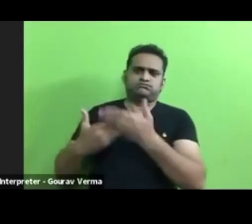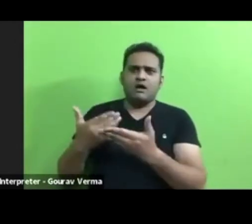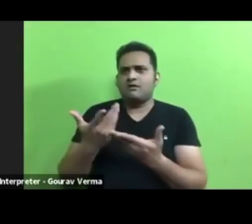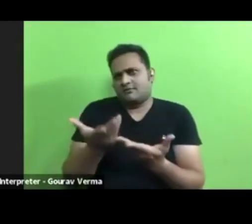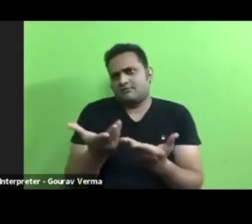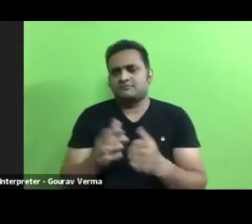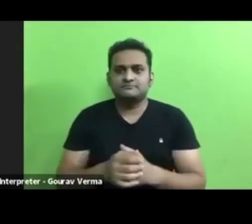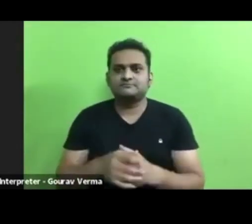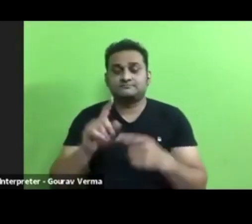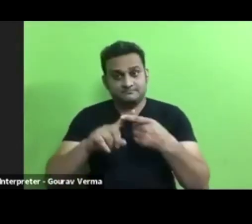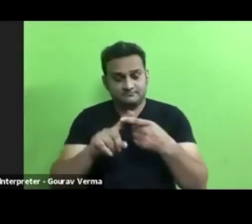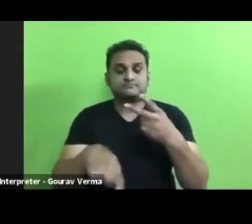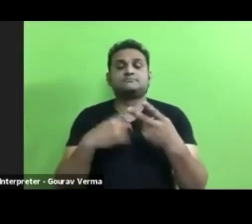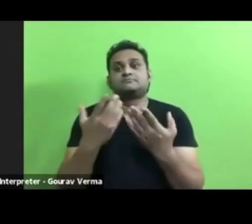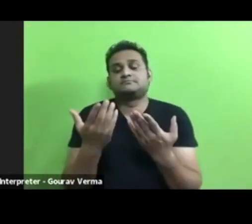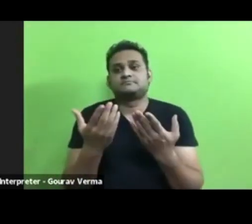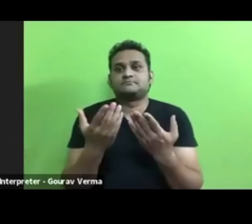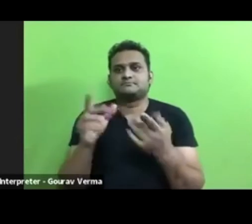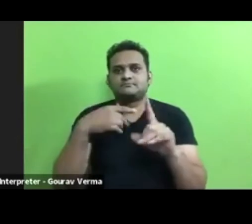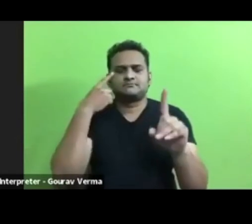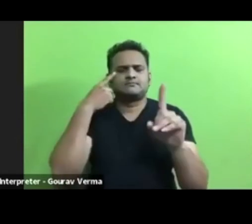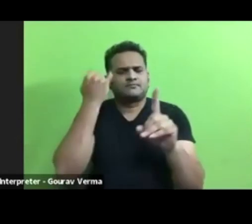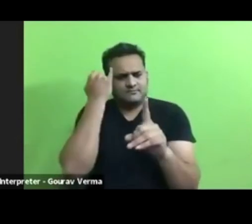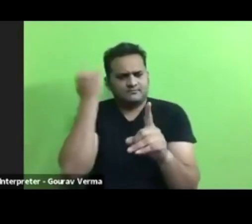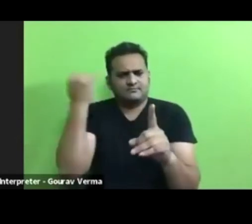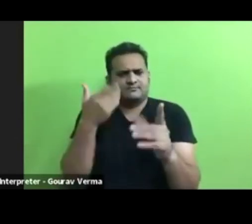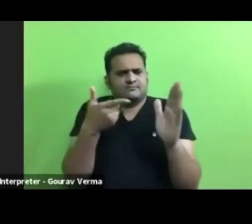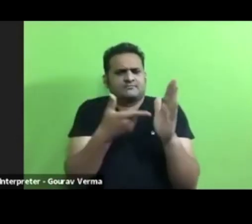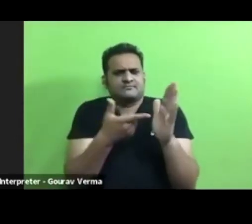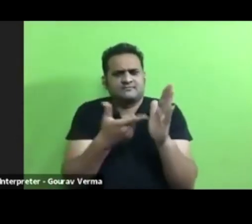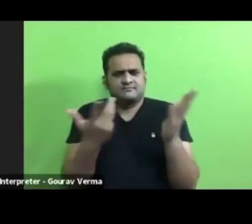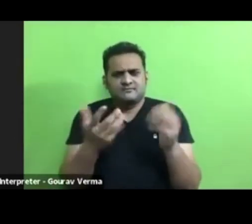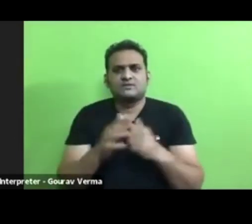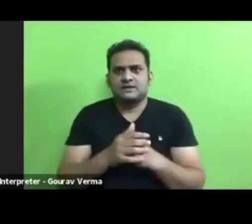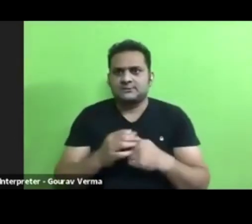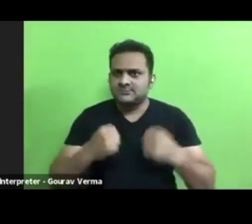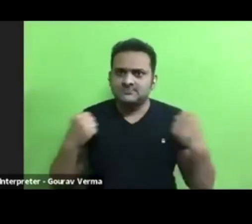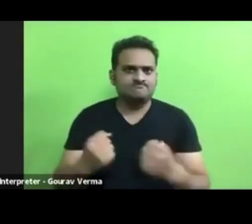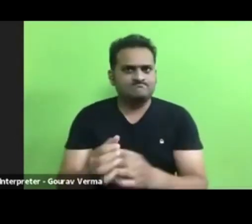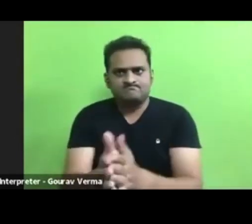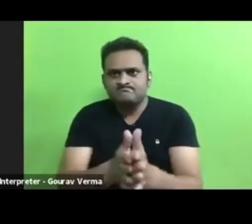need to pay attention to the idea of courageous